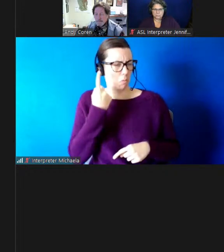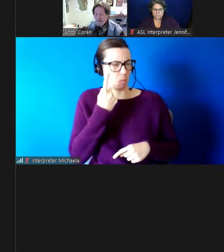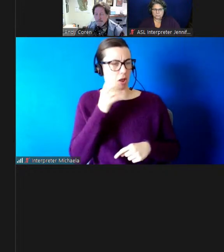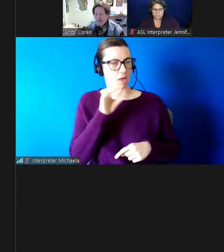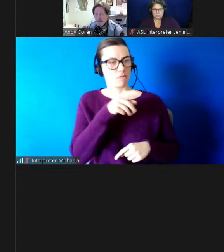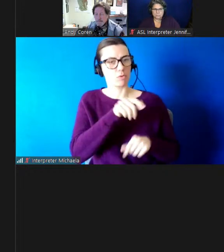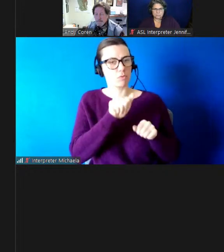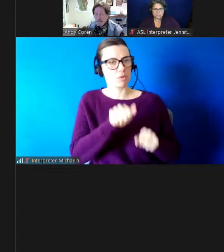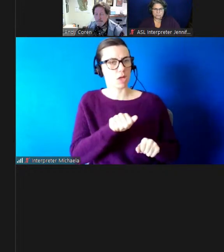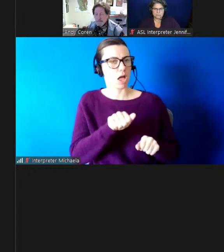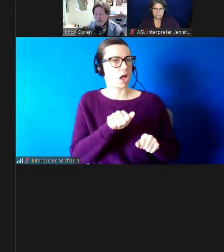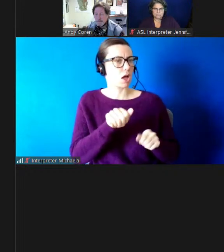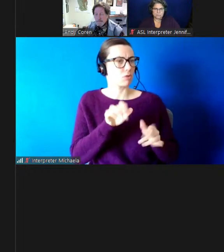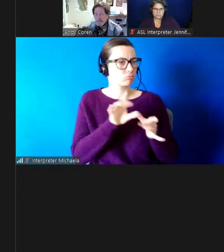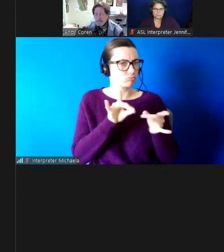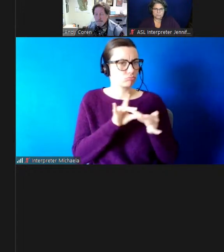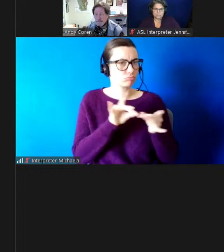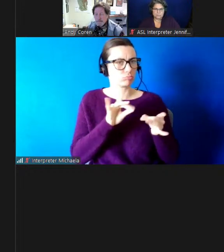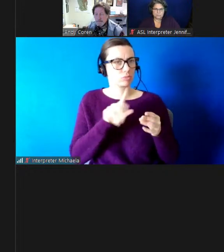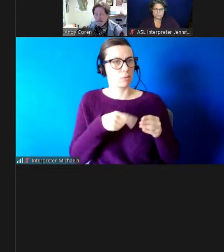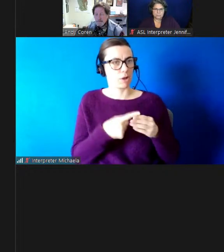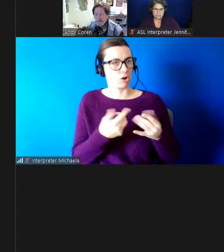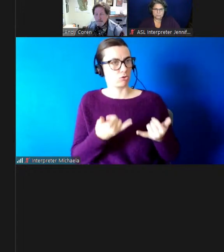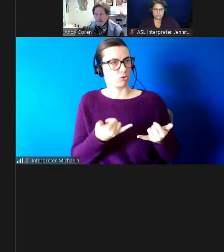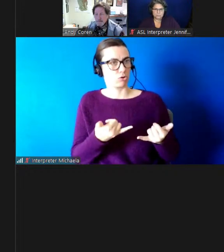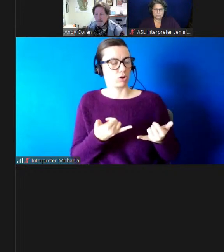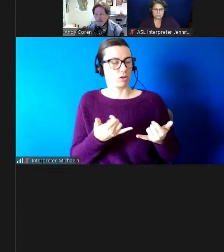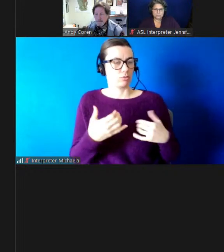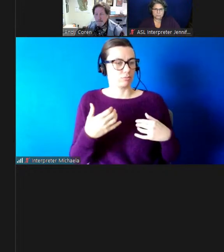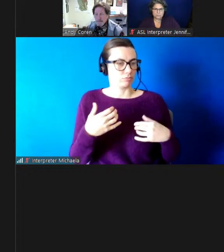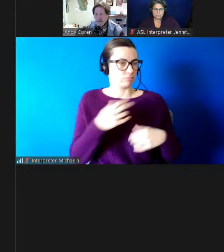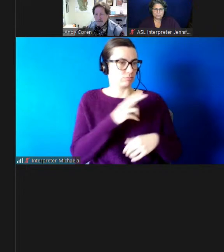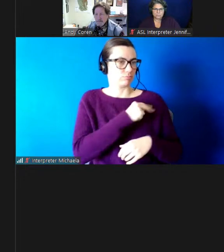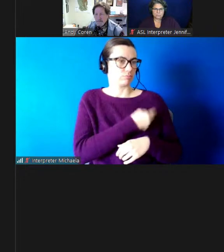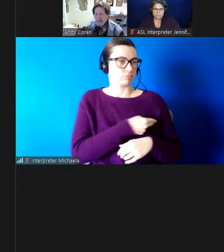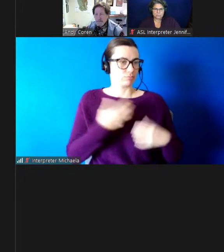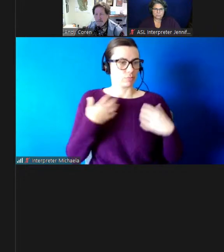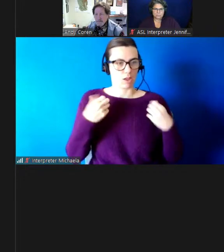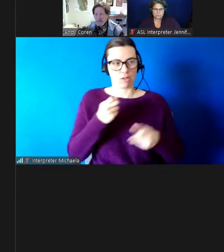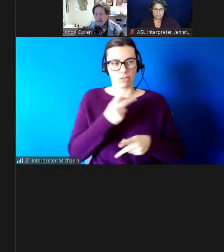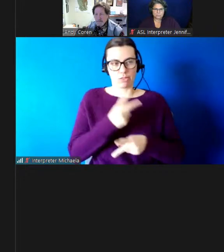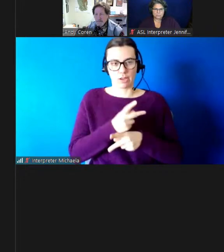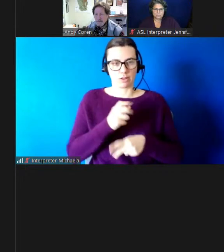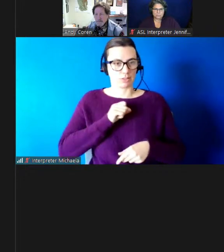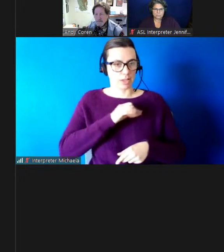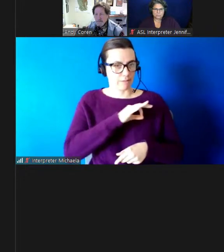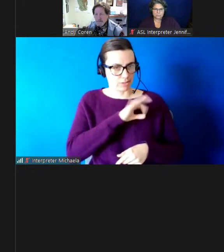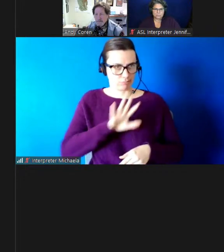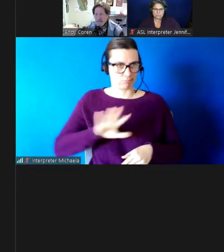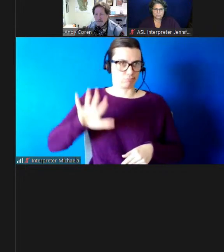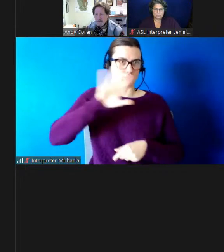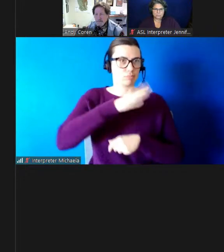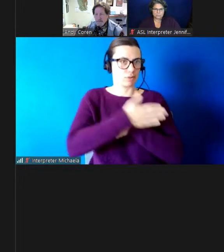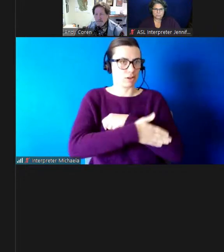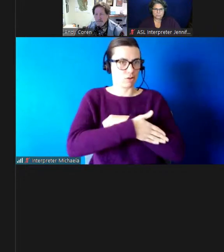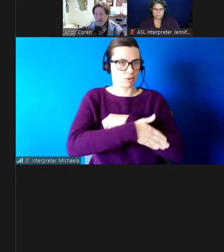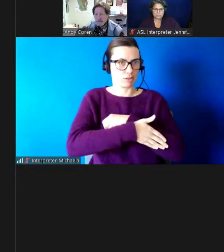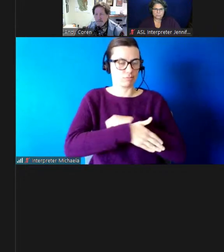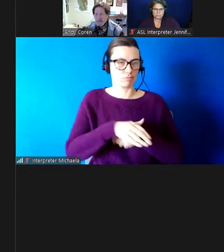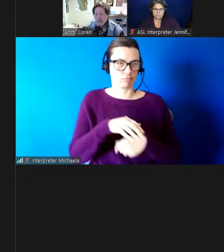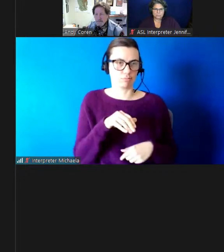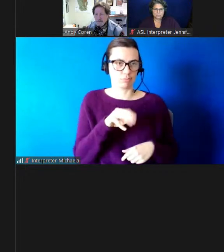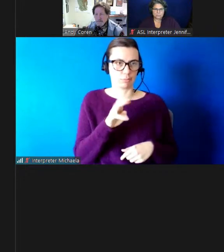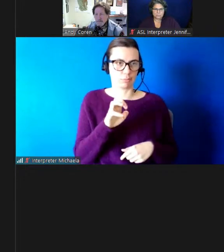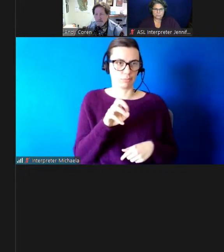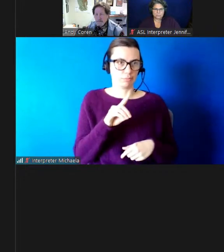of current healthcare staffing challenges right now across the county, and what you might expect